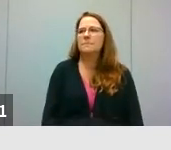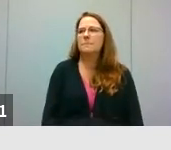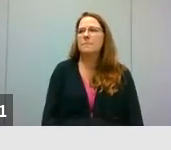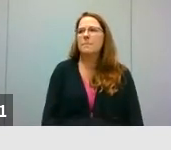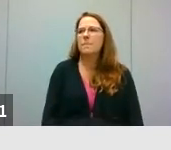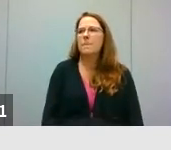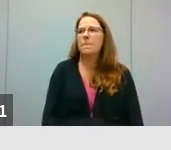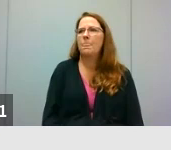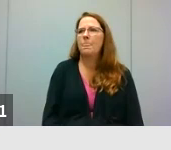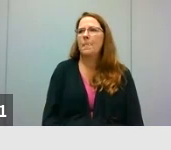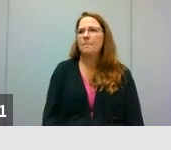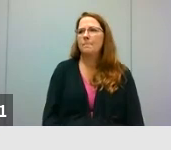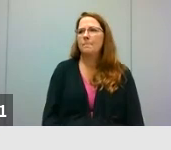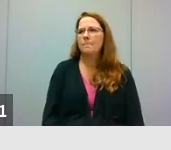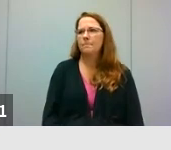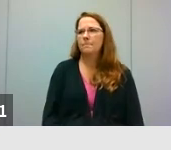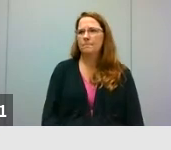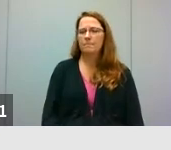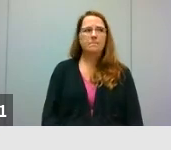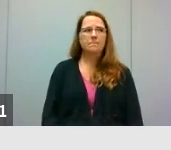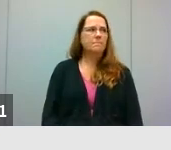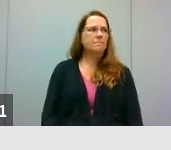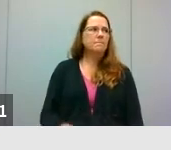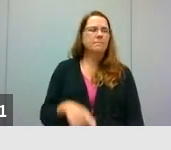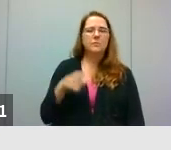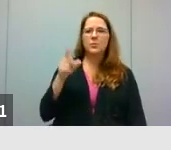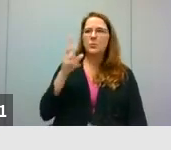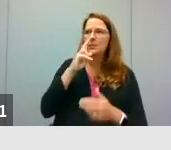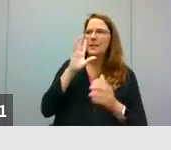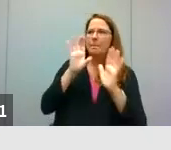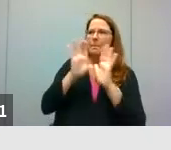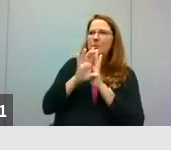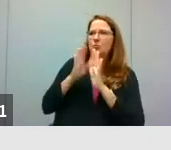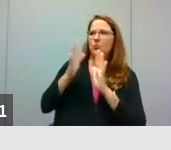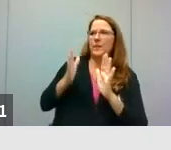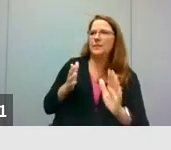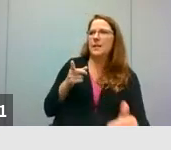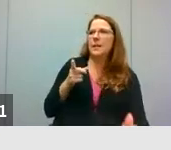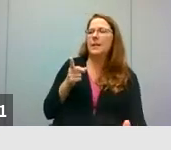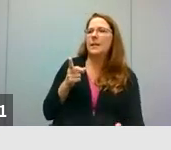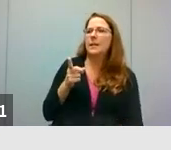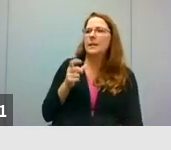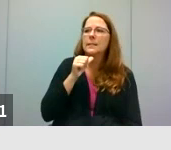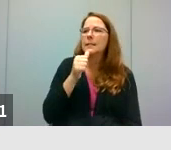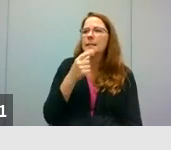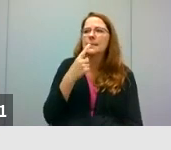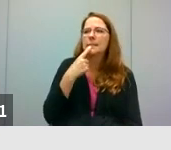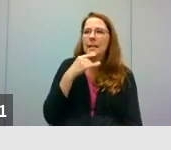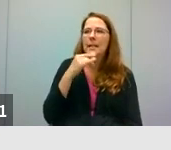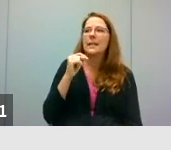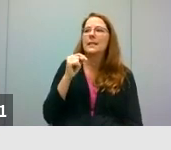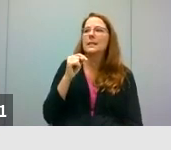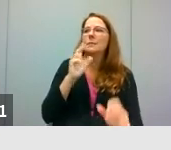Mine, it does not. You go to the little picture on the side. It doesn't say it's not.